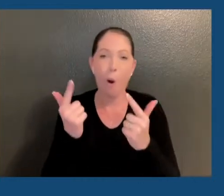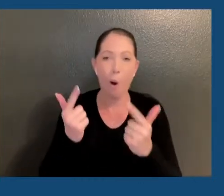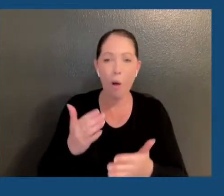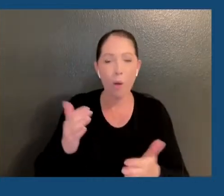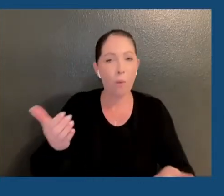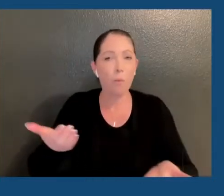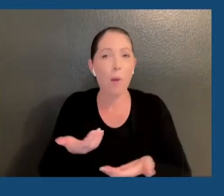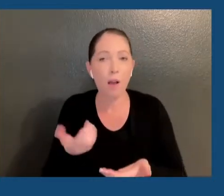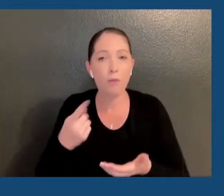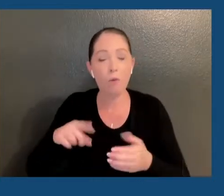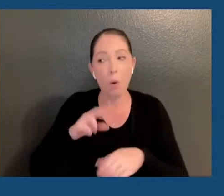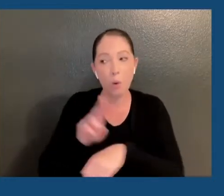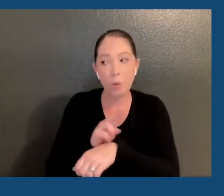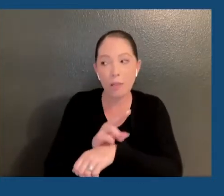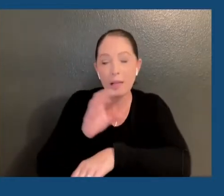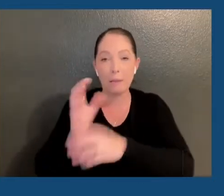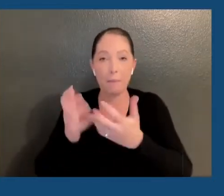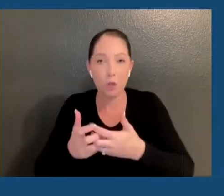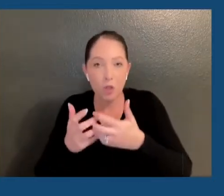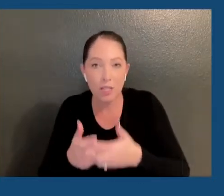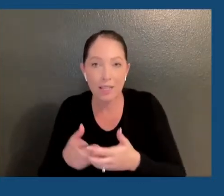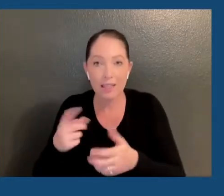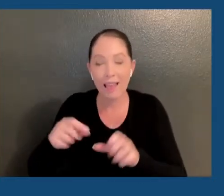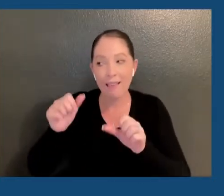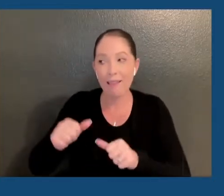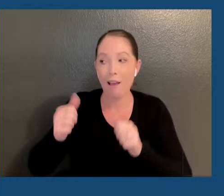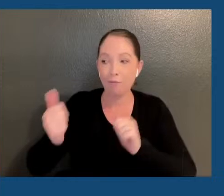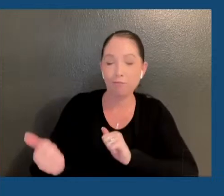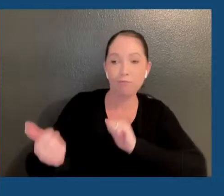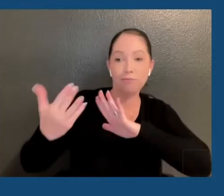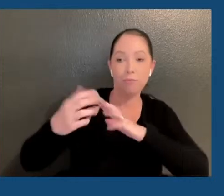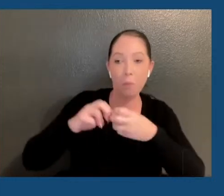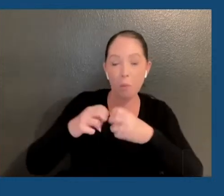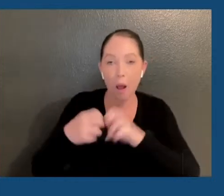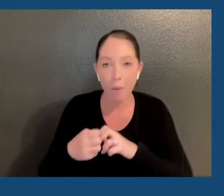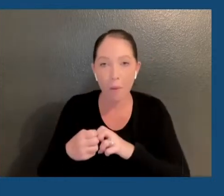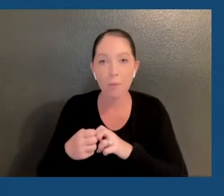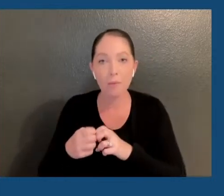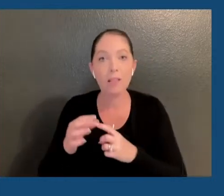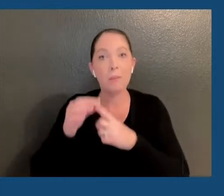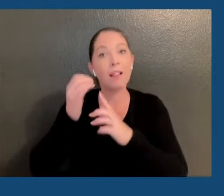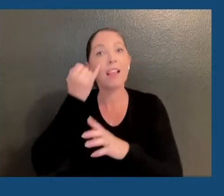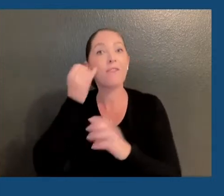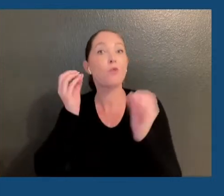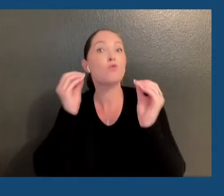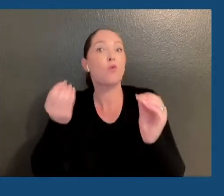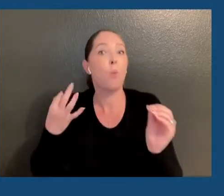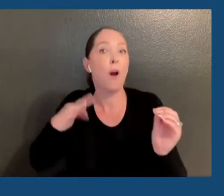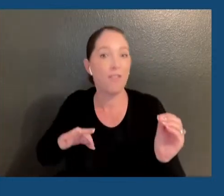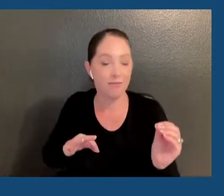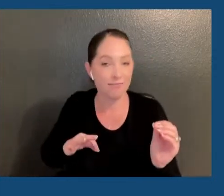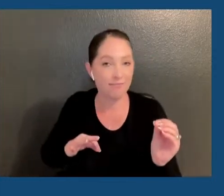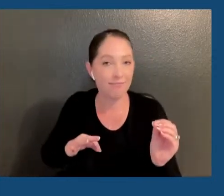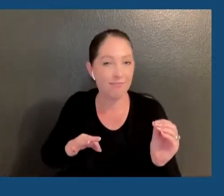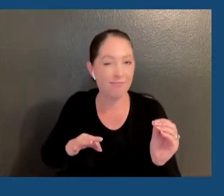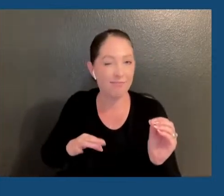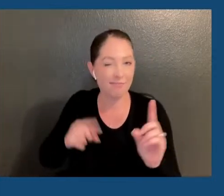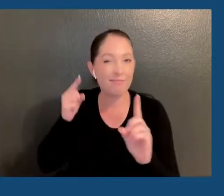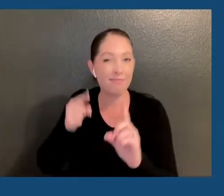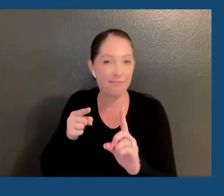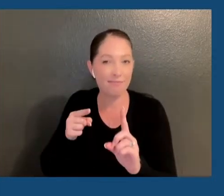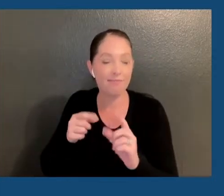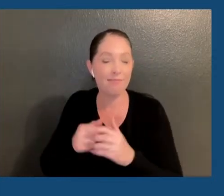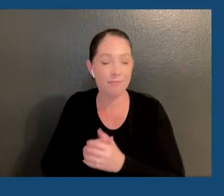tackle problems even when, and especially when, there is no profit in the solution. That was the